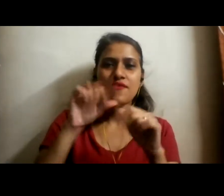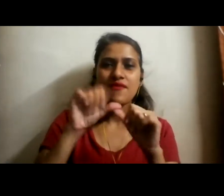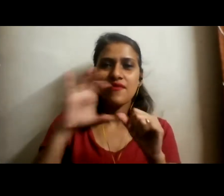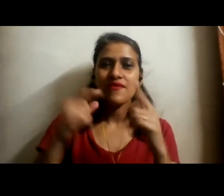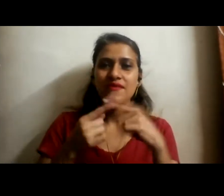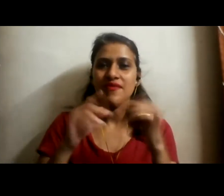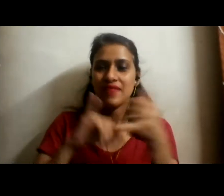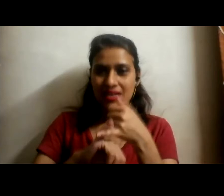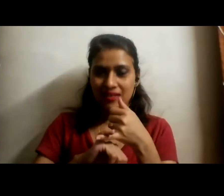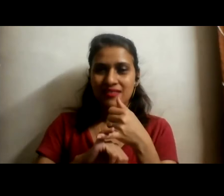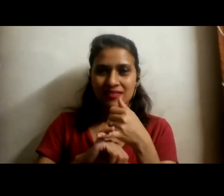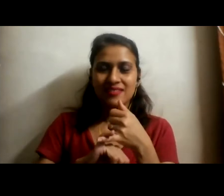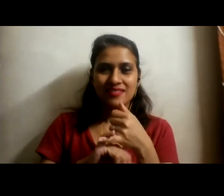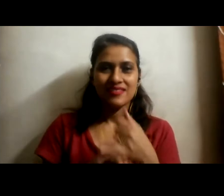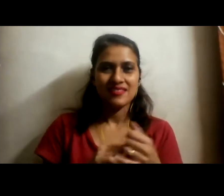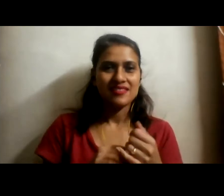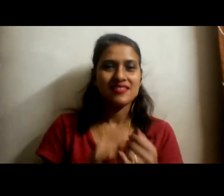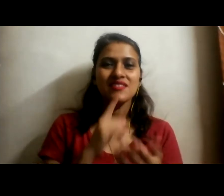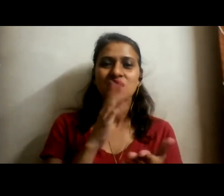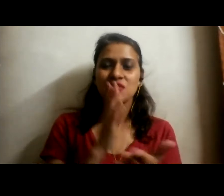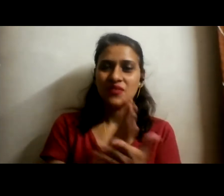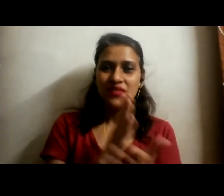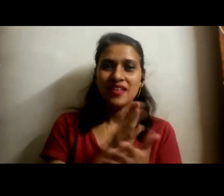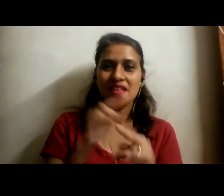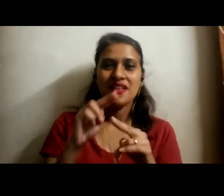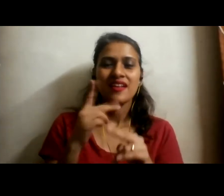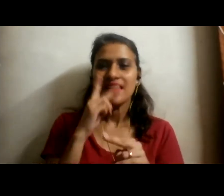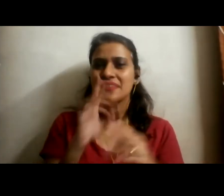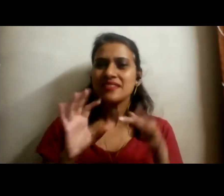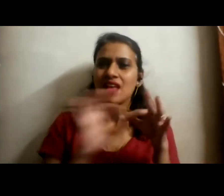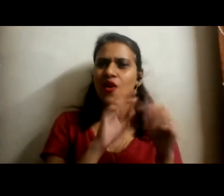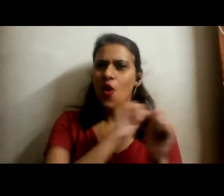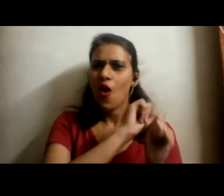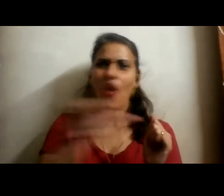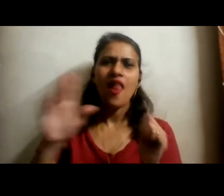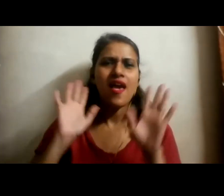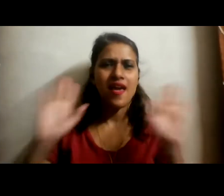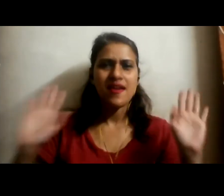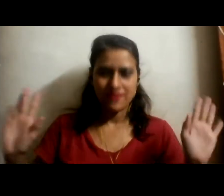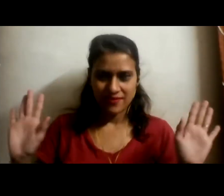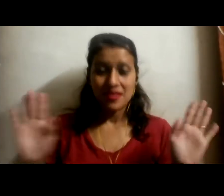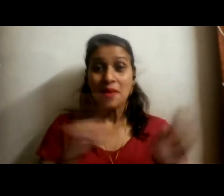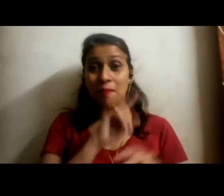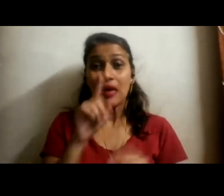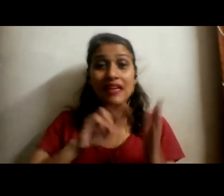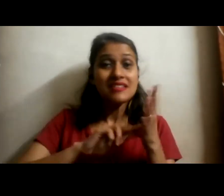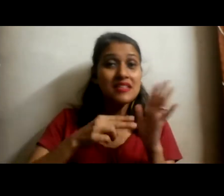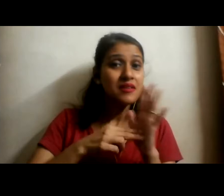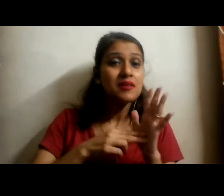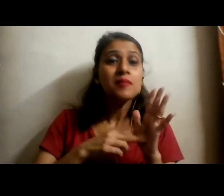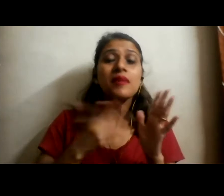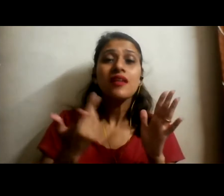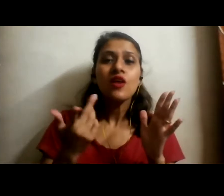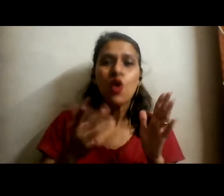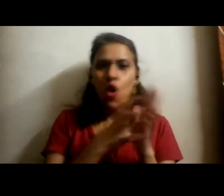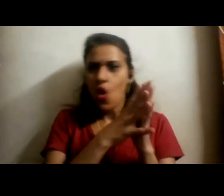be same everywhere. Definitely facts of the case will be same everywhere. But that doesn't mean you can copy paste the